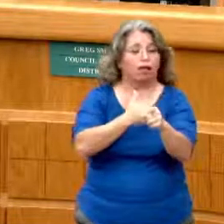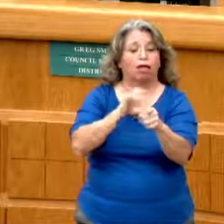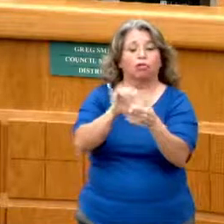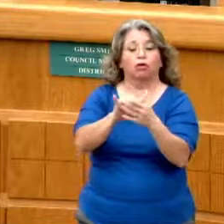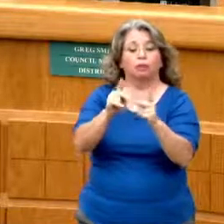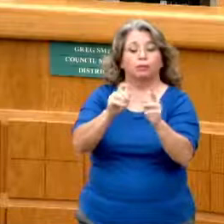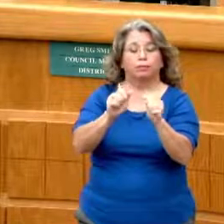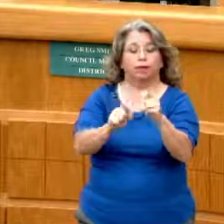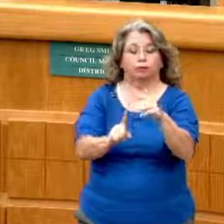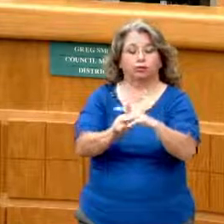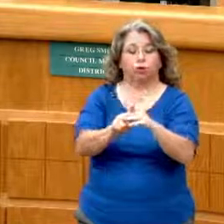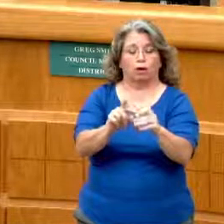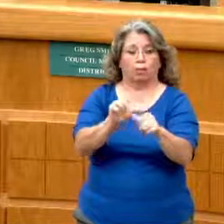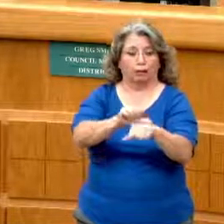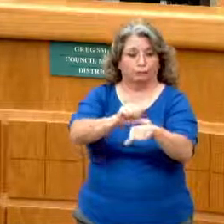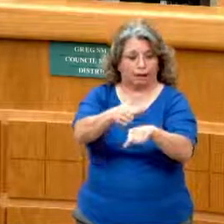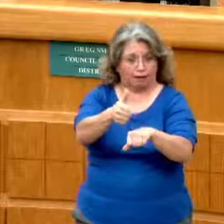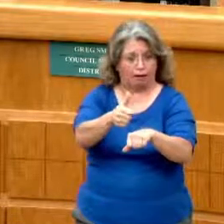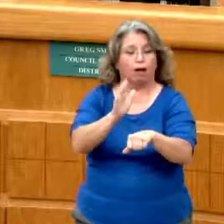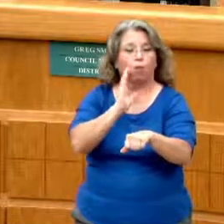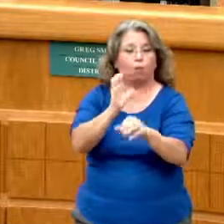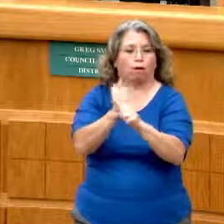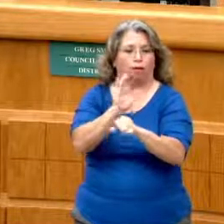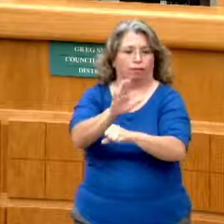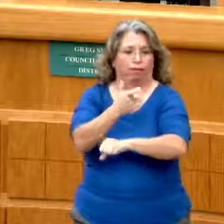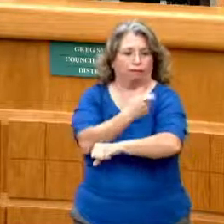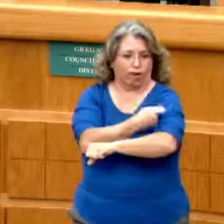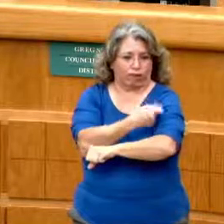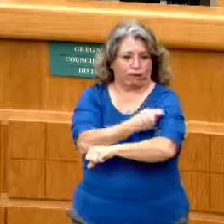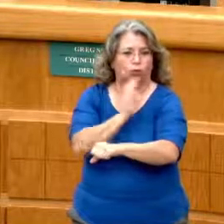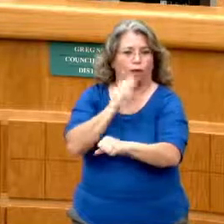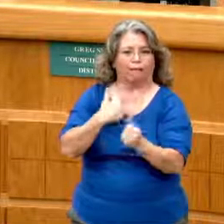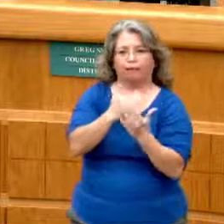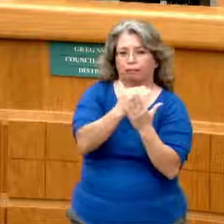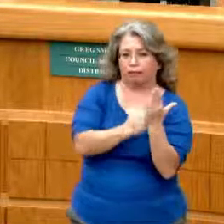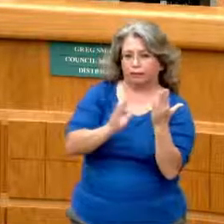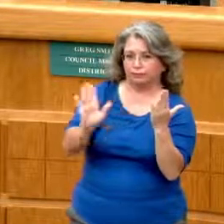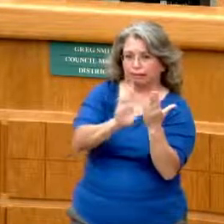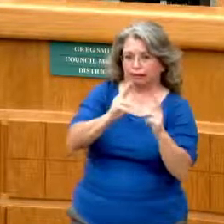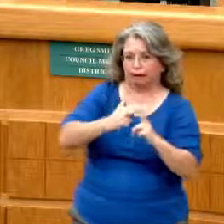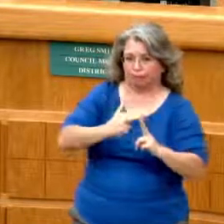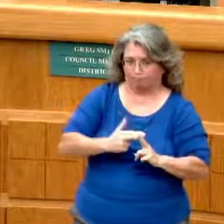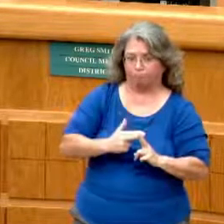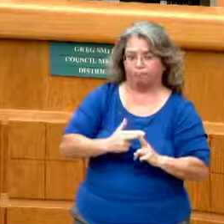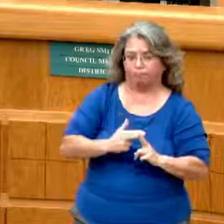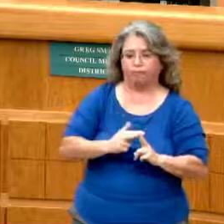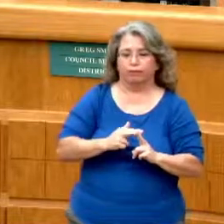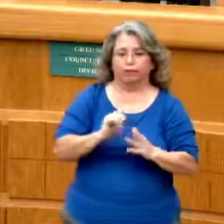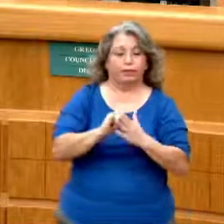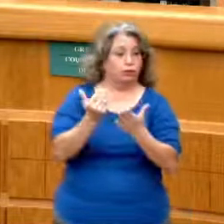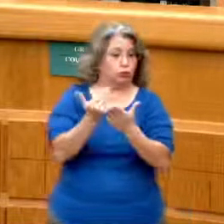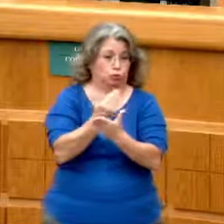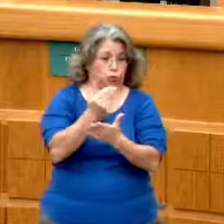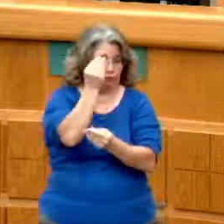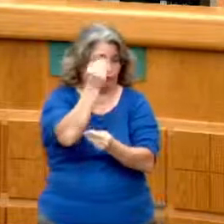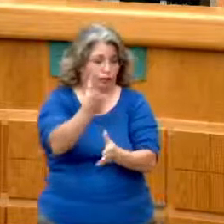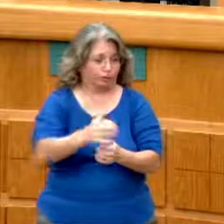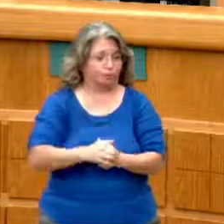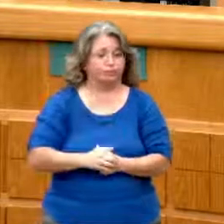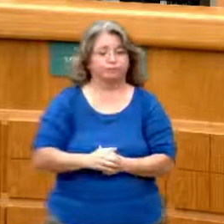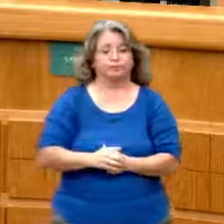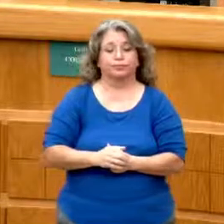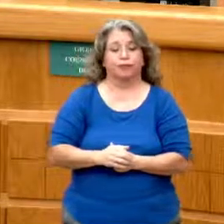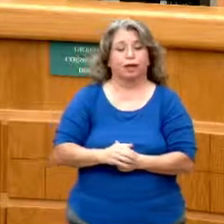o'clock, and receive a vaccination. Okay, so this is new news. I'm breaking it here. And it's part of